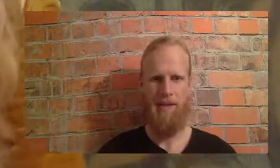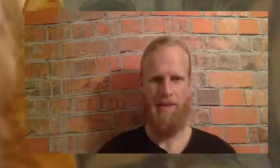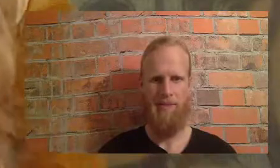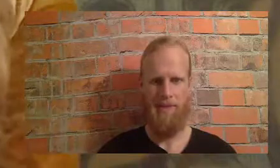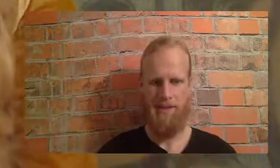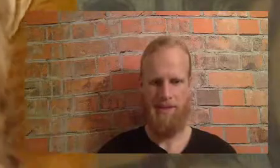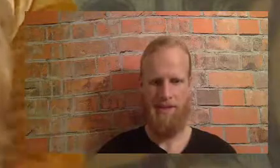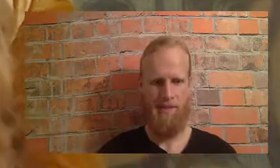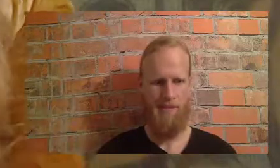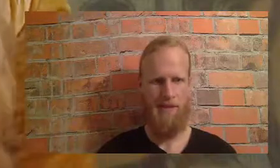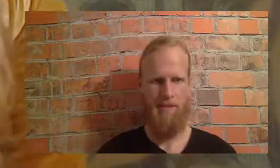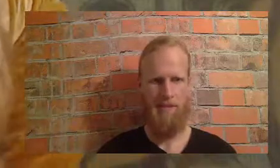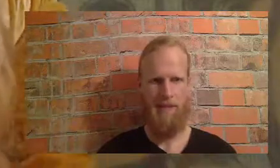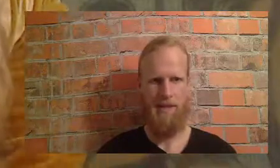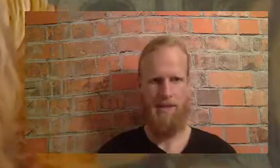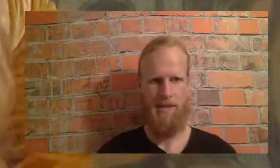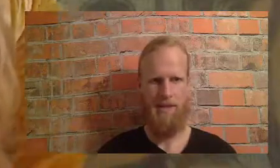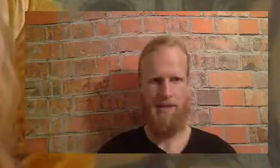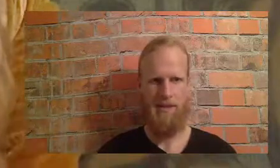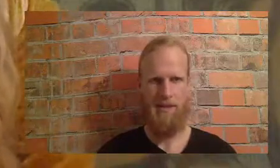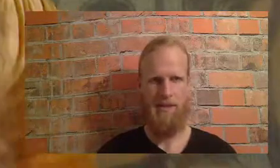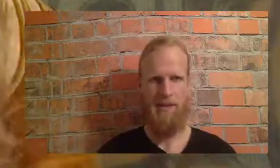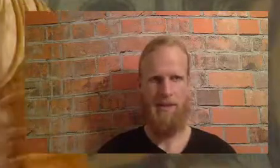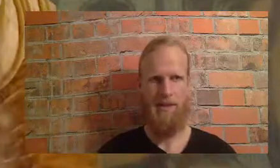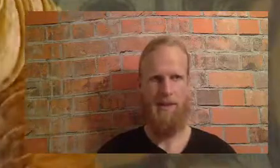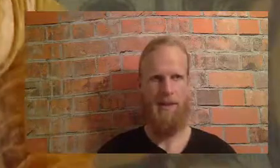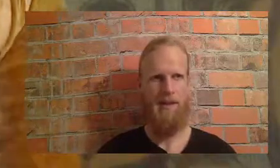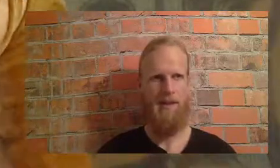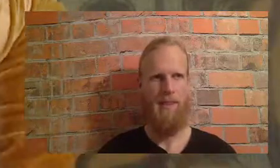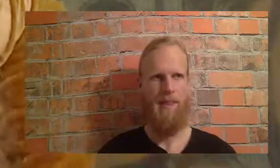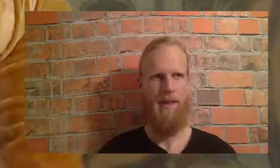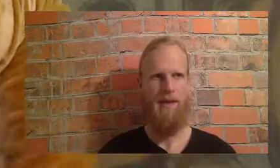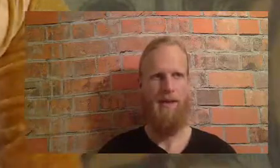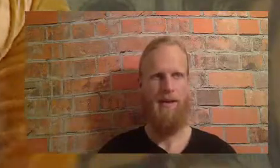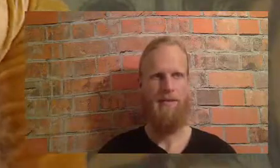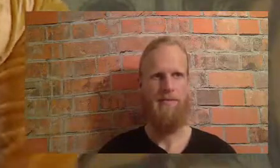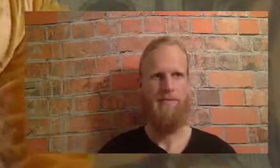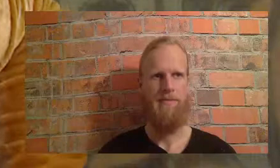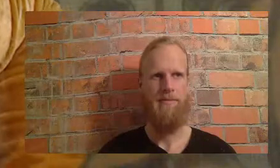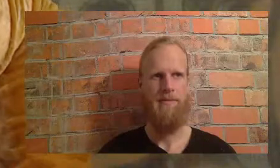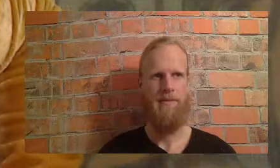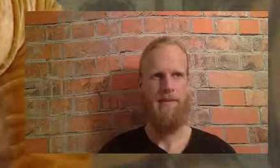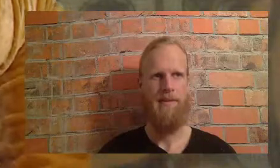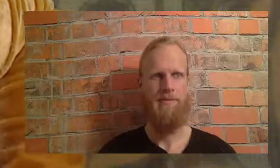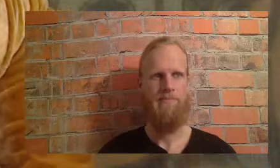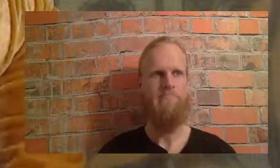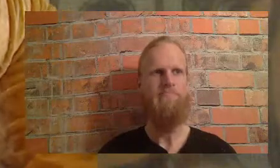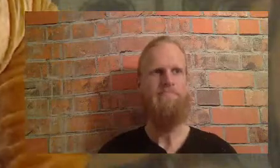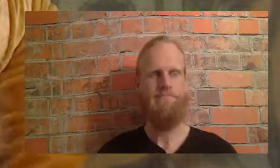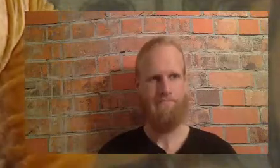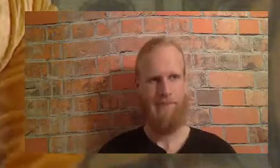Maybe it's become a main topic of conversation. What would we talk about if we weren't talking about this?